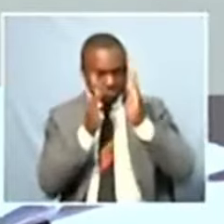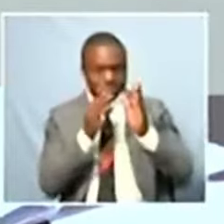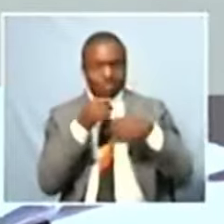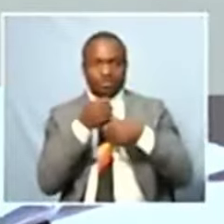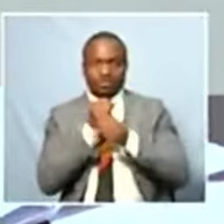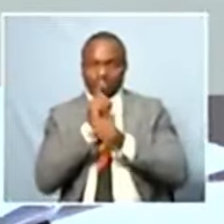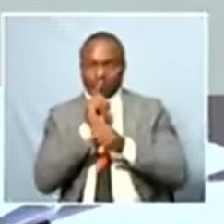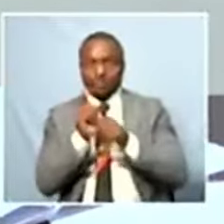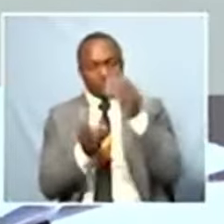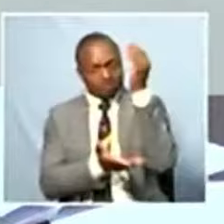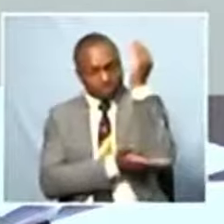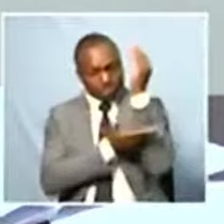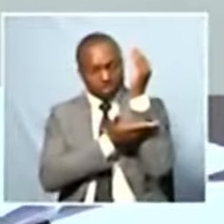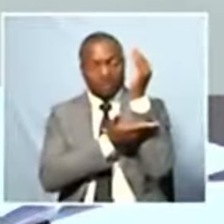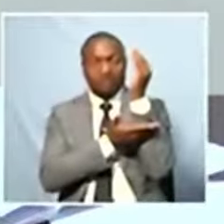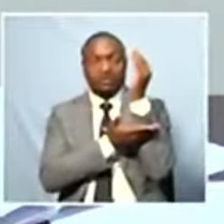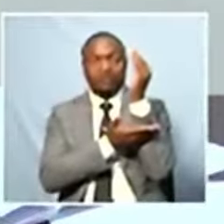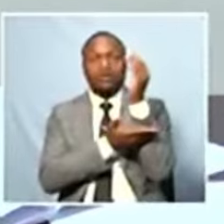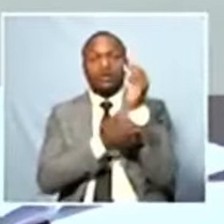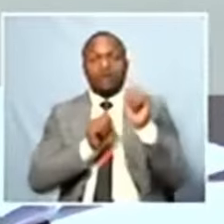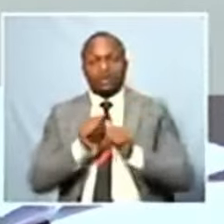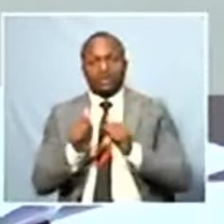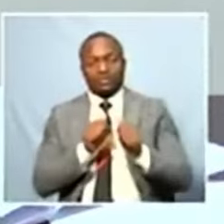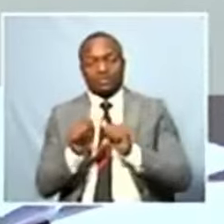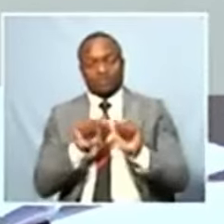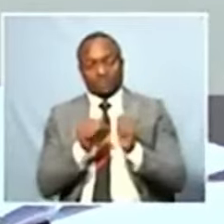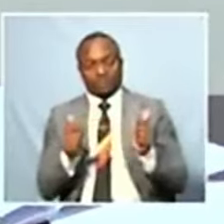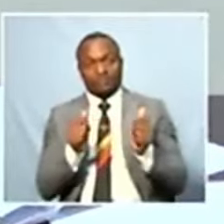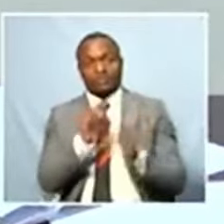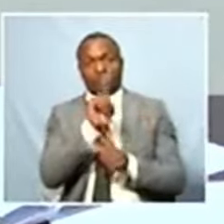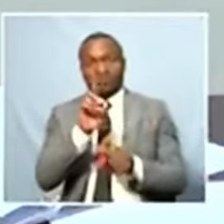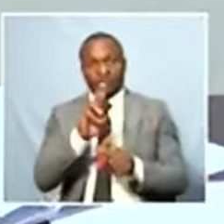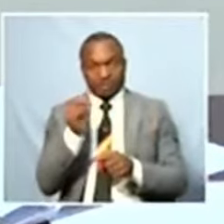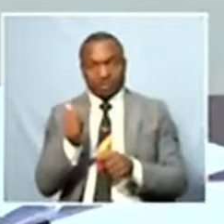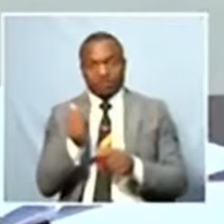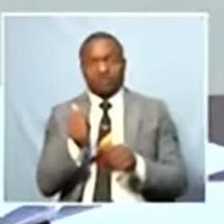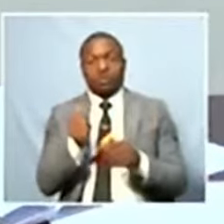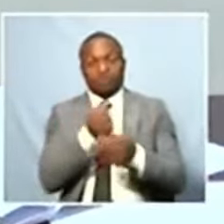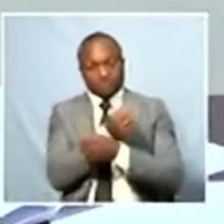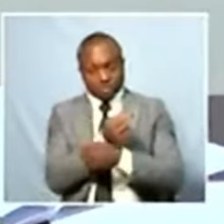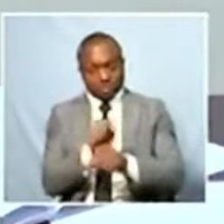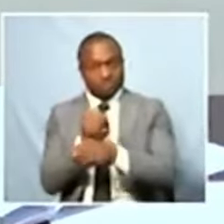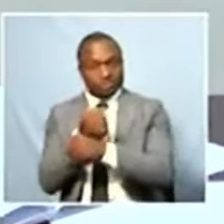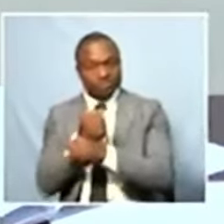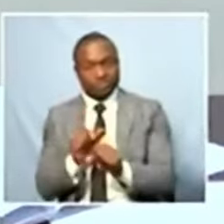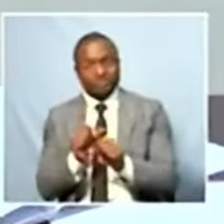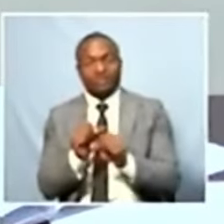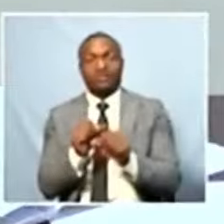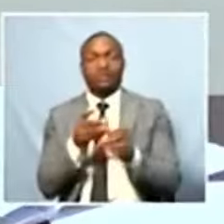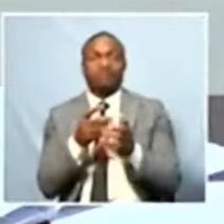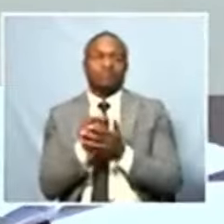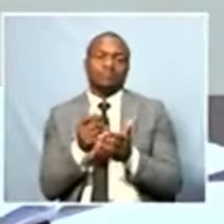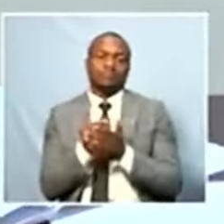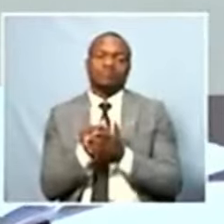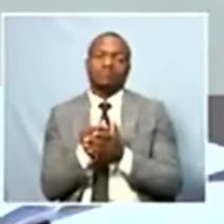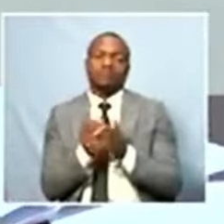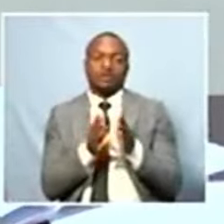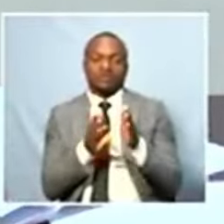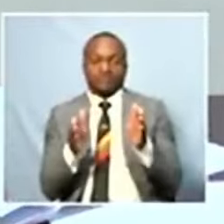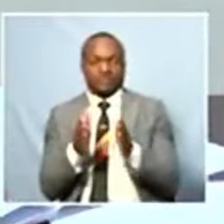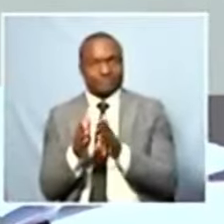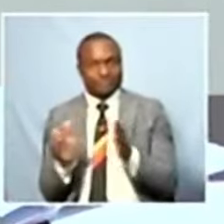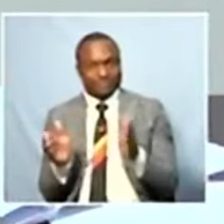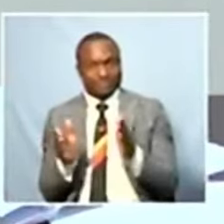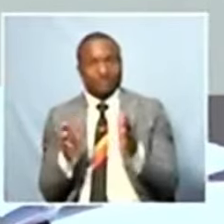improve administrative efficiency of ZRA, we seal the revenue leakages, and also we expand the tax